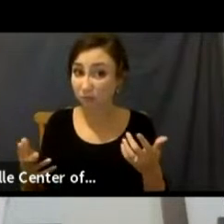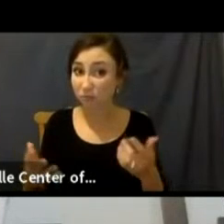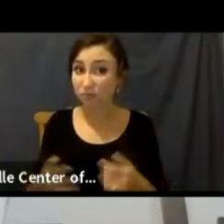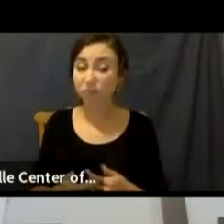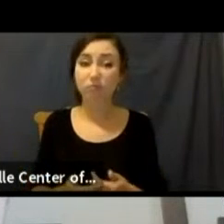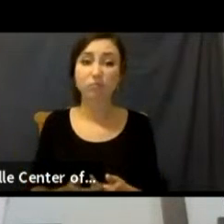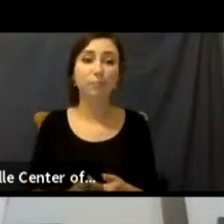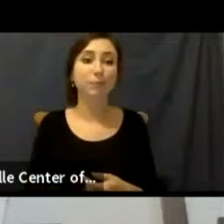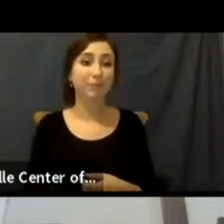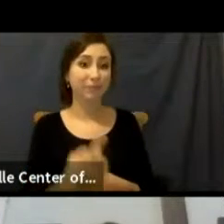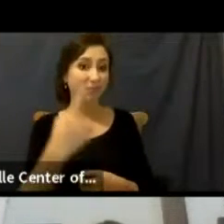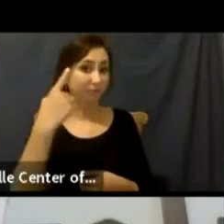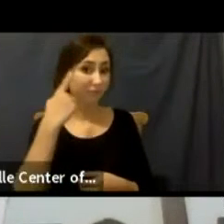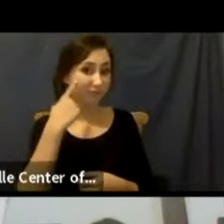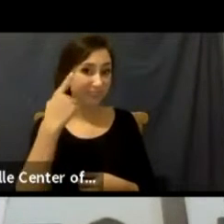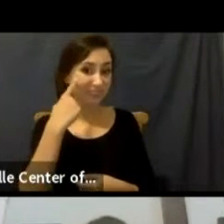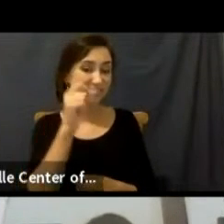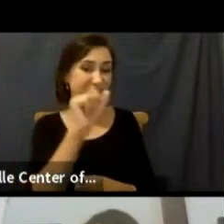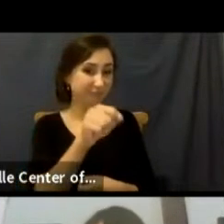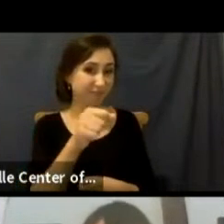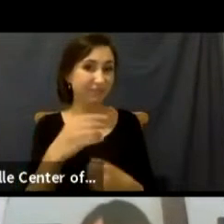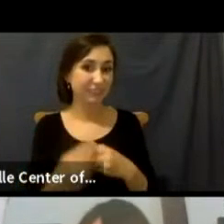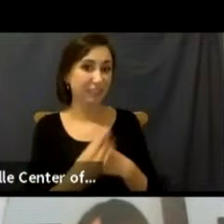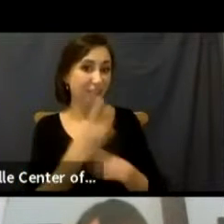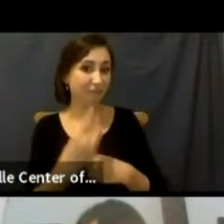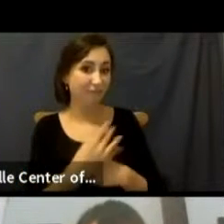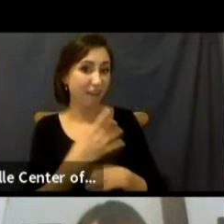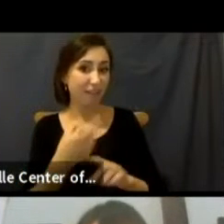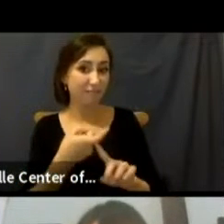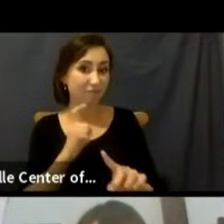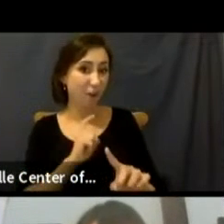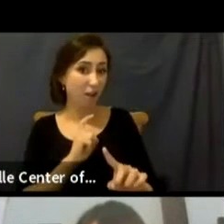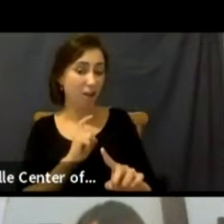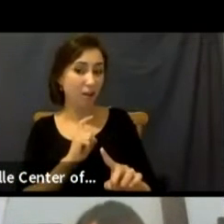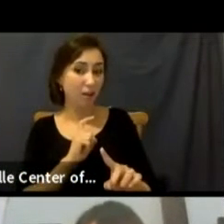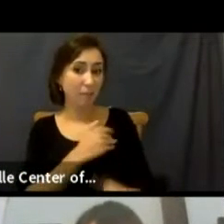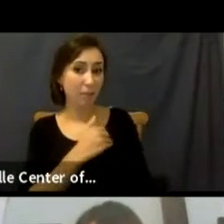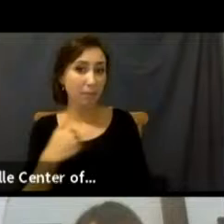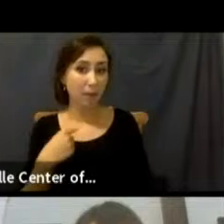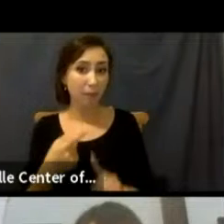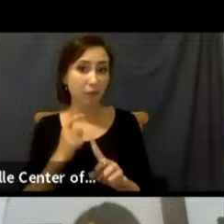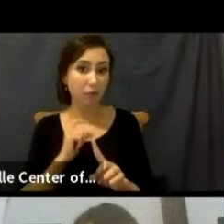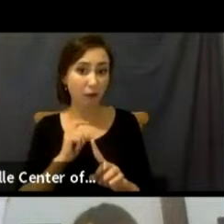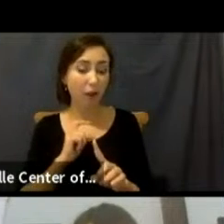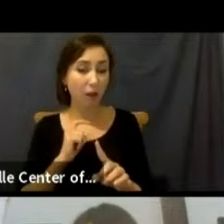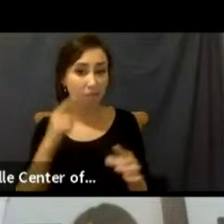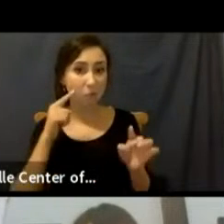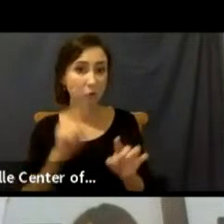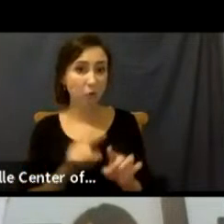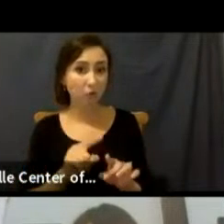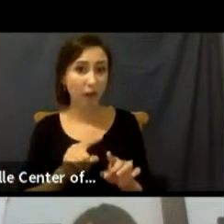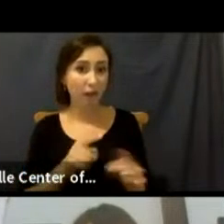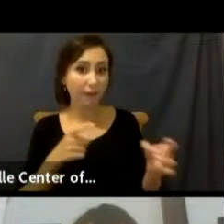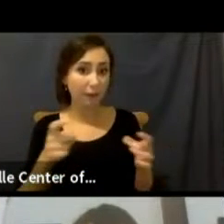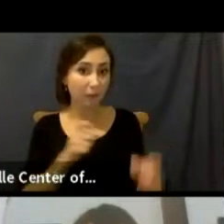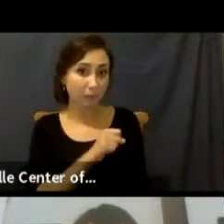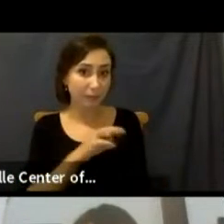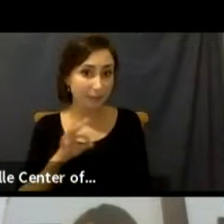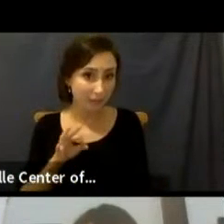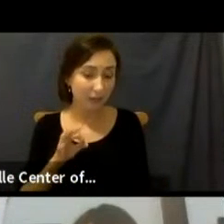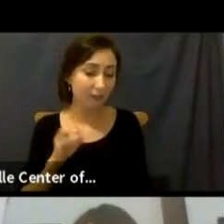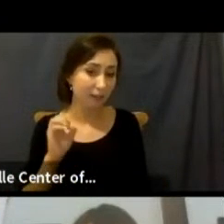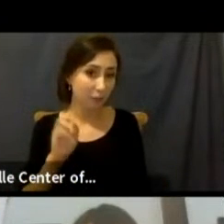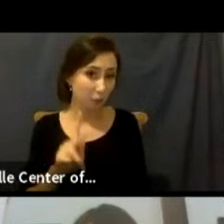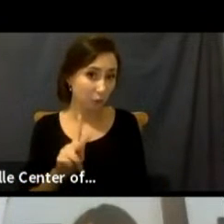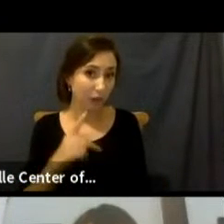I think it does. The advice I received from a member of the Unified Command staff was that it's okay for each